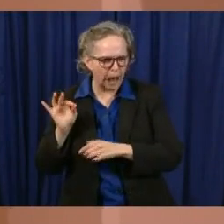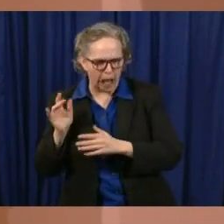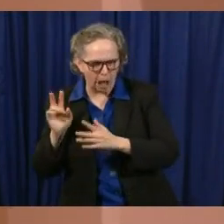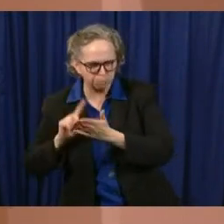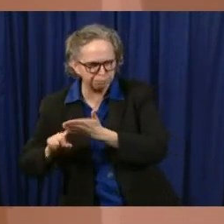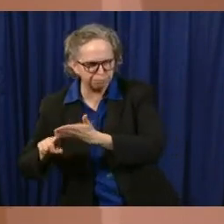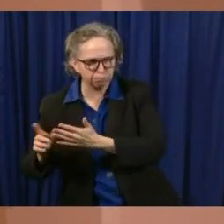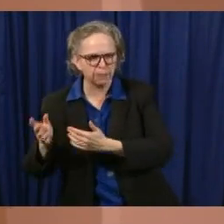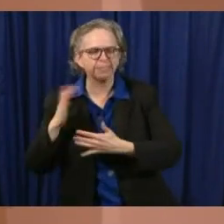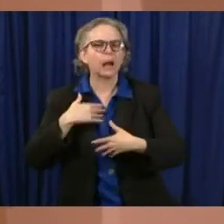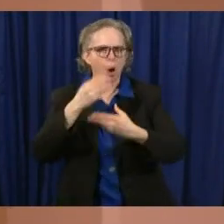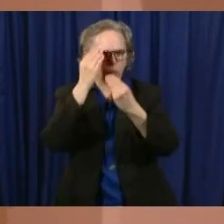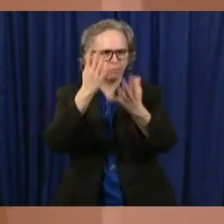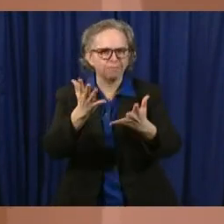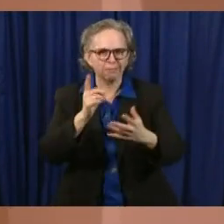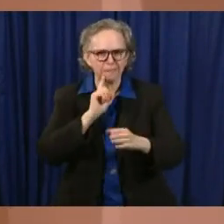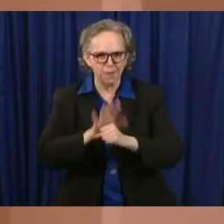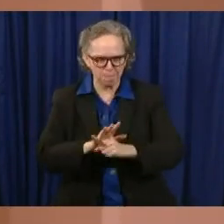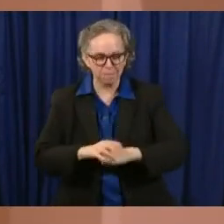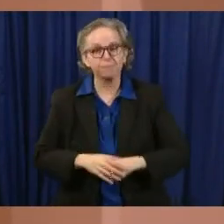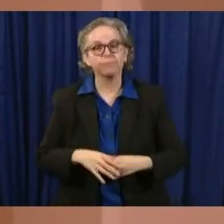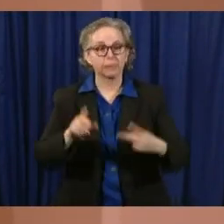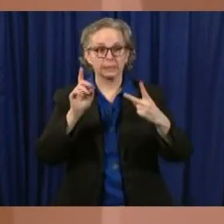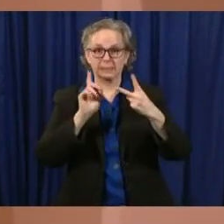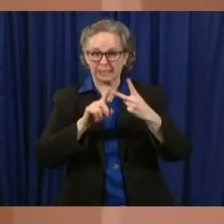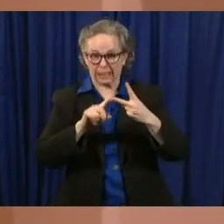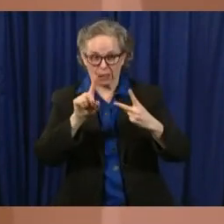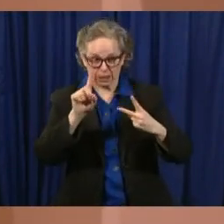confirm. And additionally,